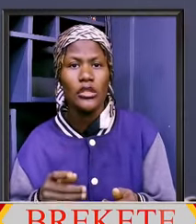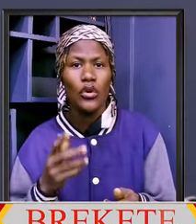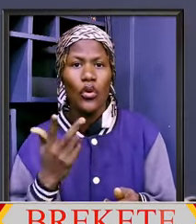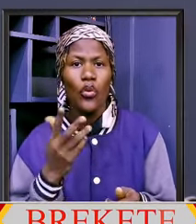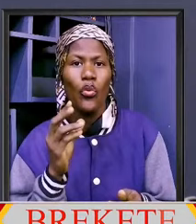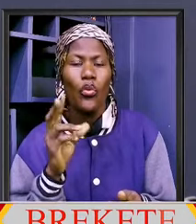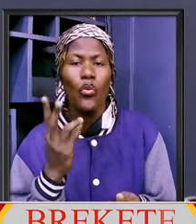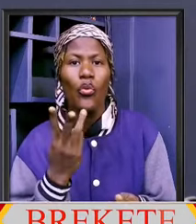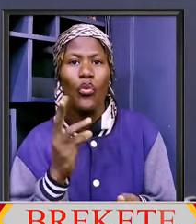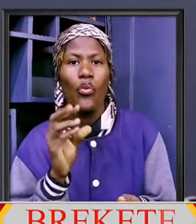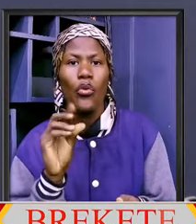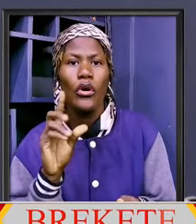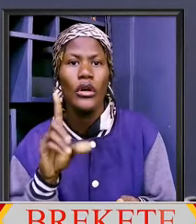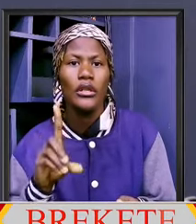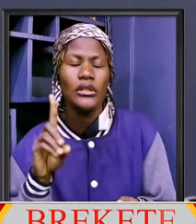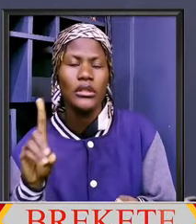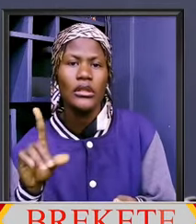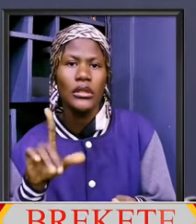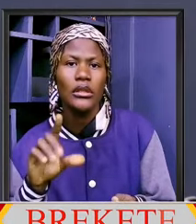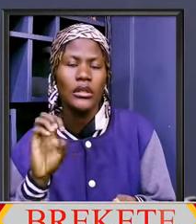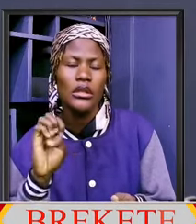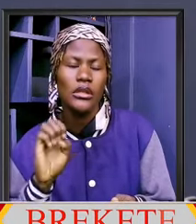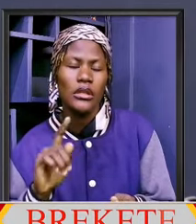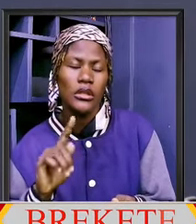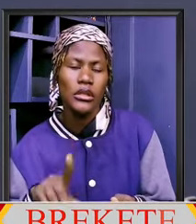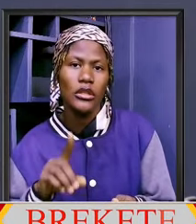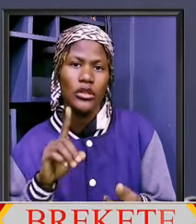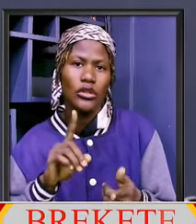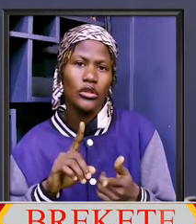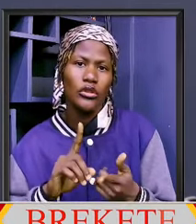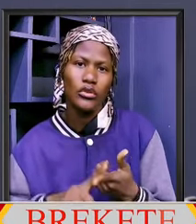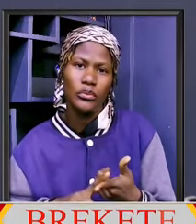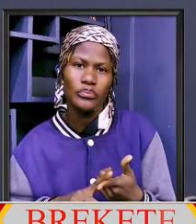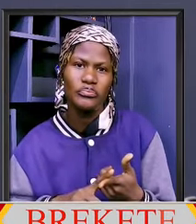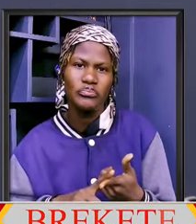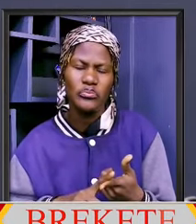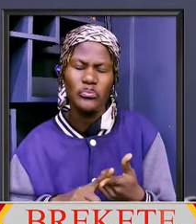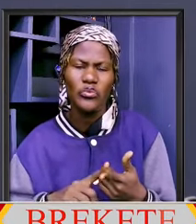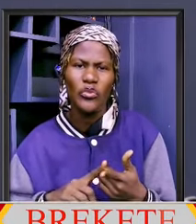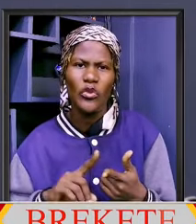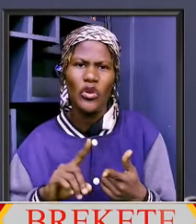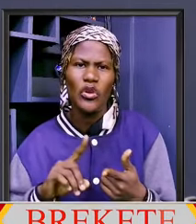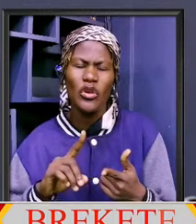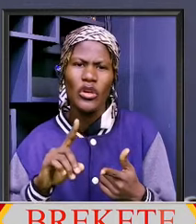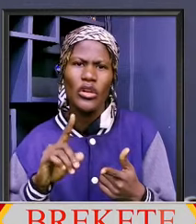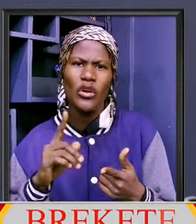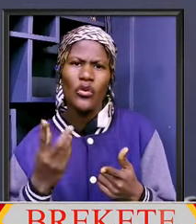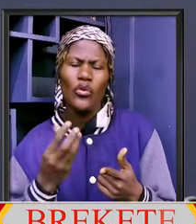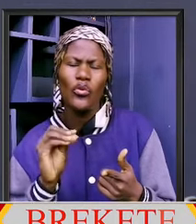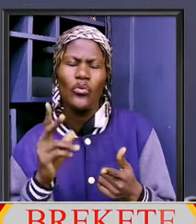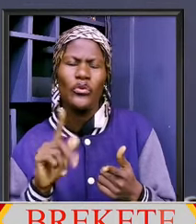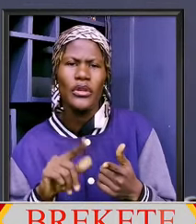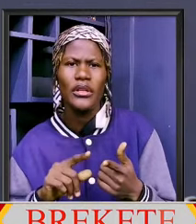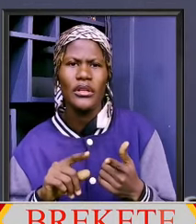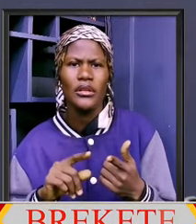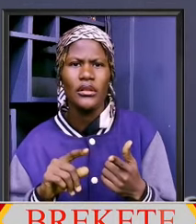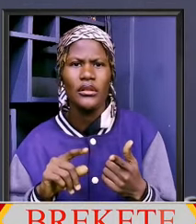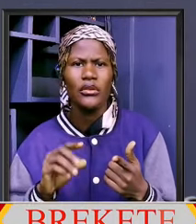Not be owner of bank. I be banks, 9 die so. Better that body they no see to